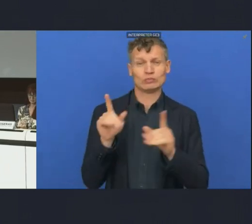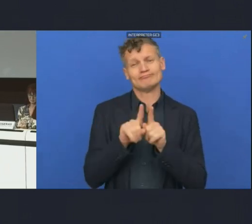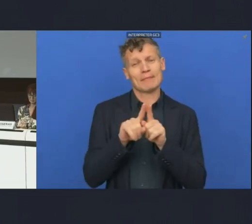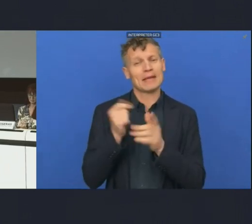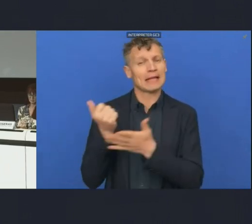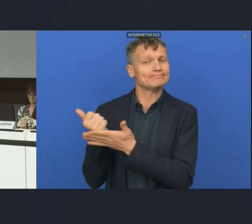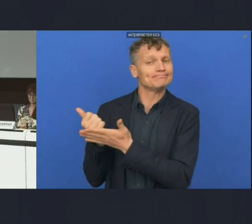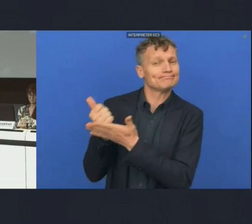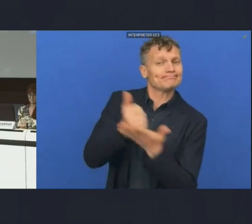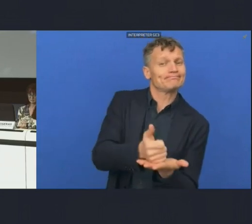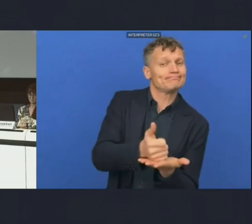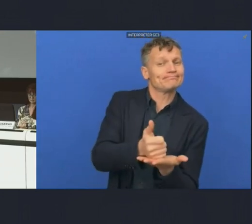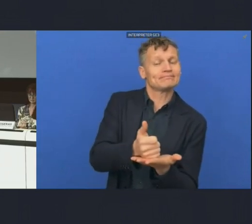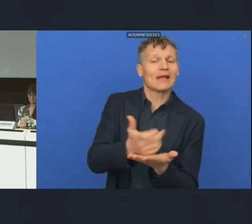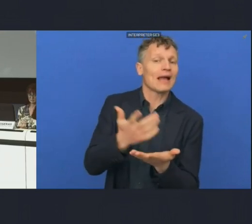new activities.